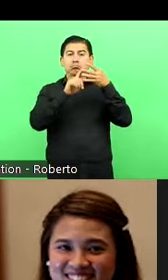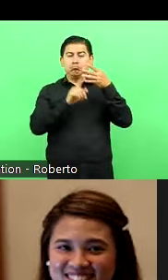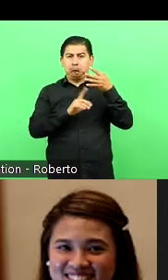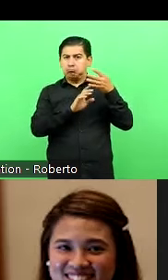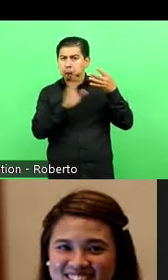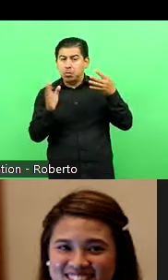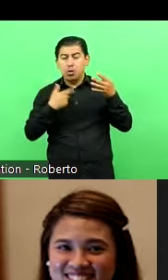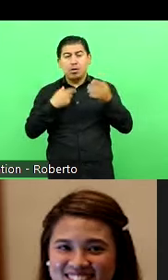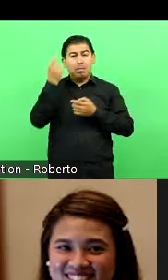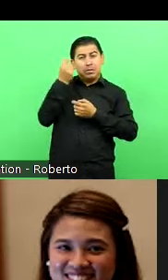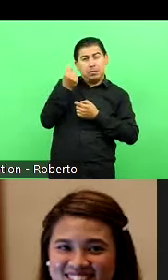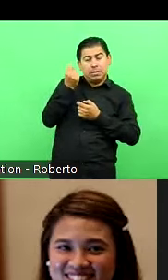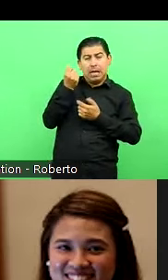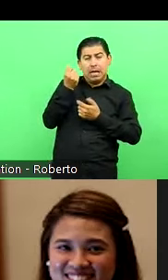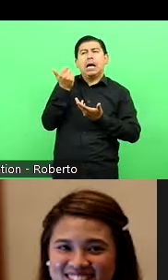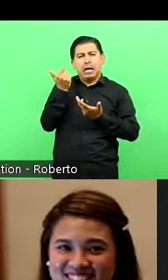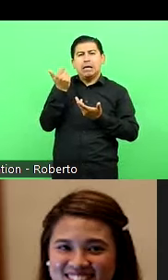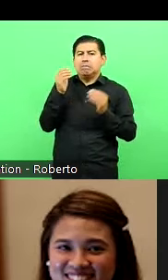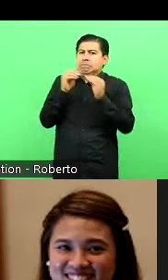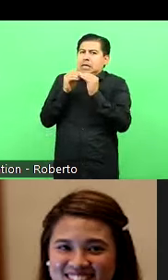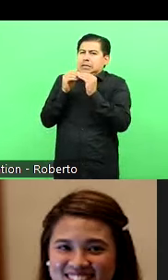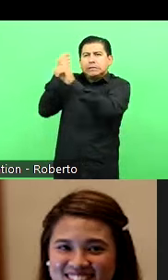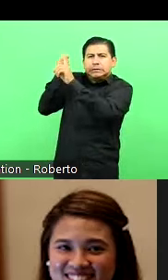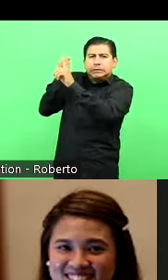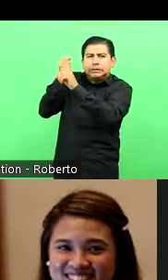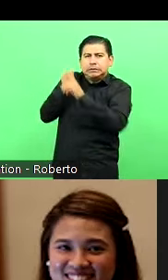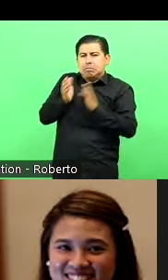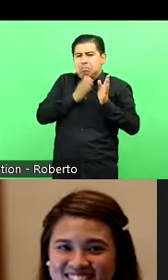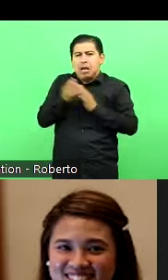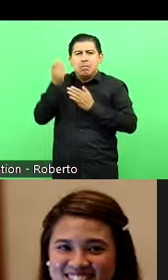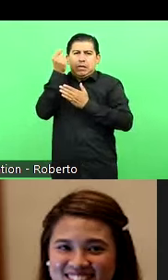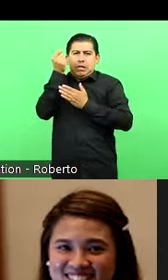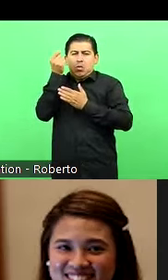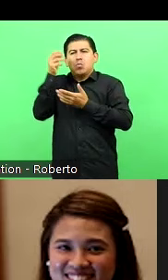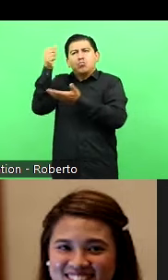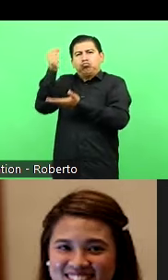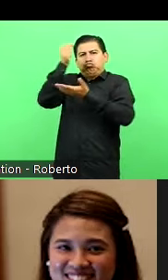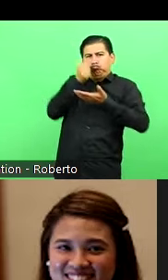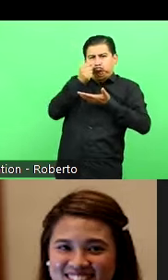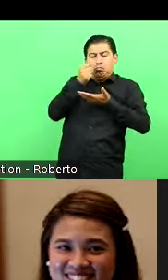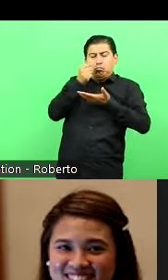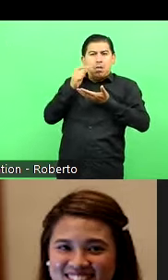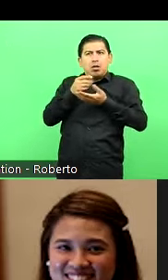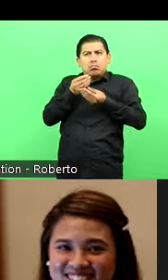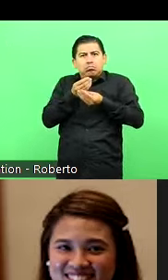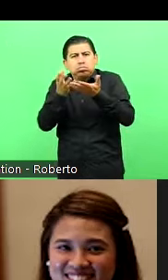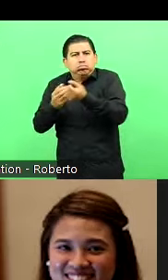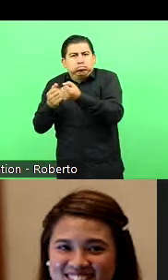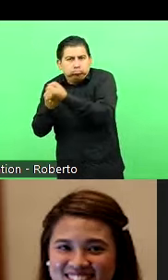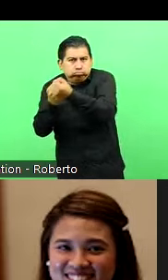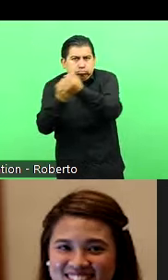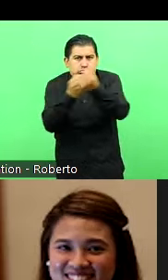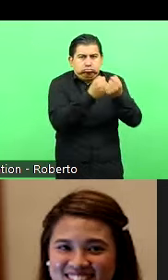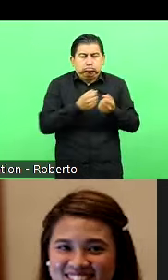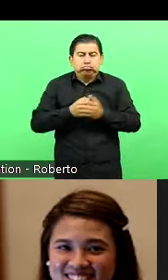that there is to build on access for financial mechanisms for our persons with